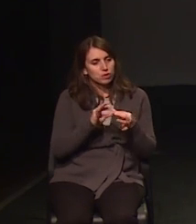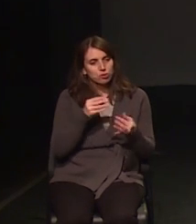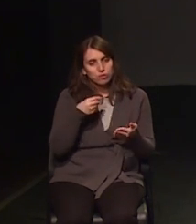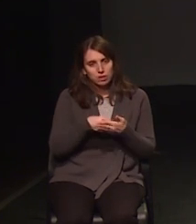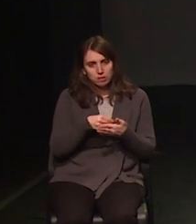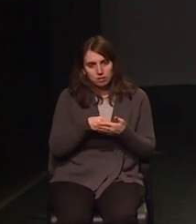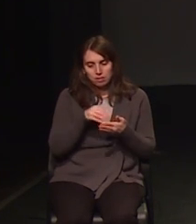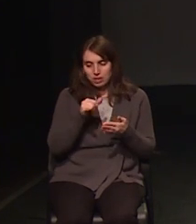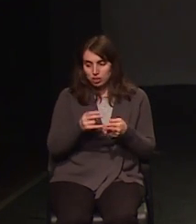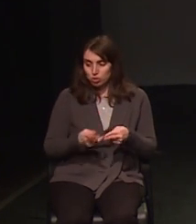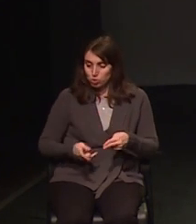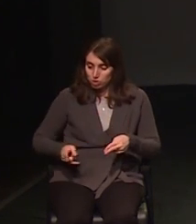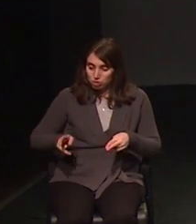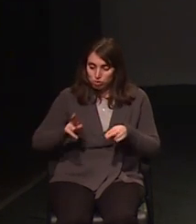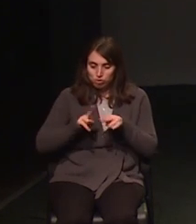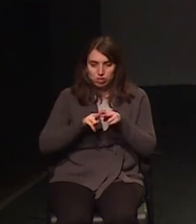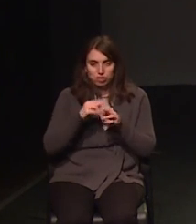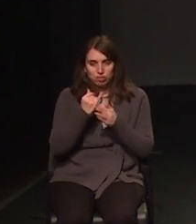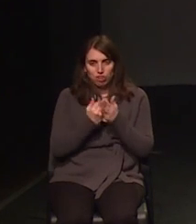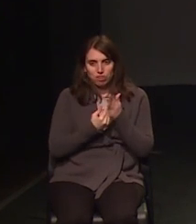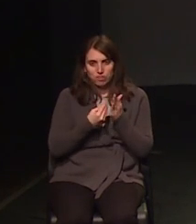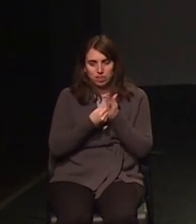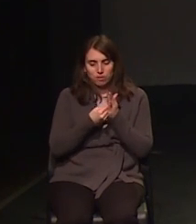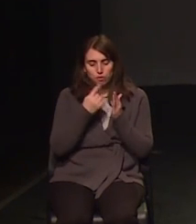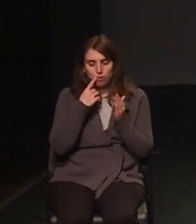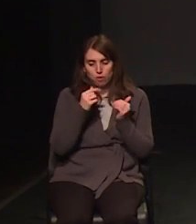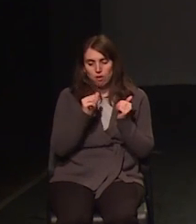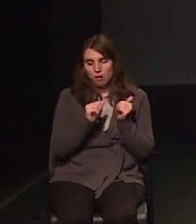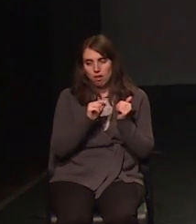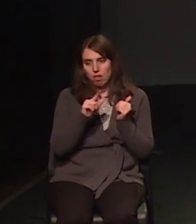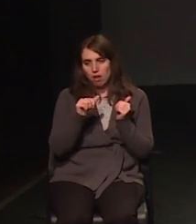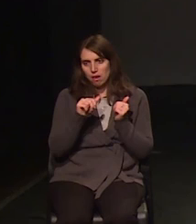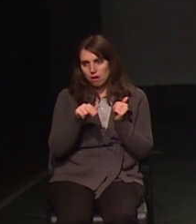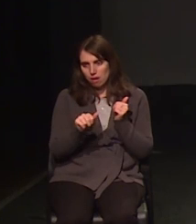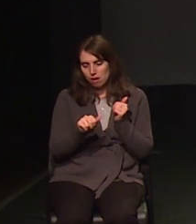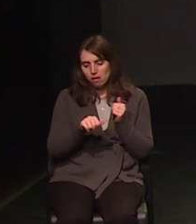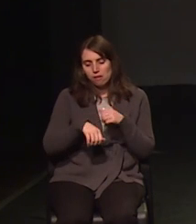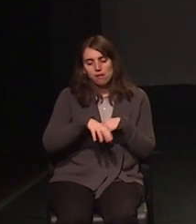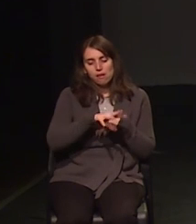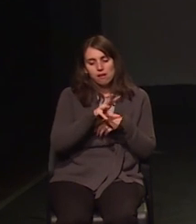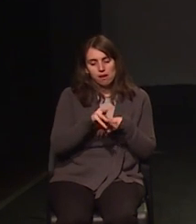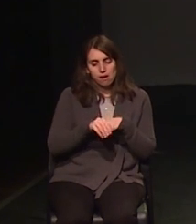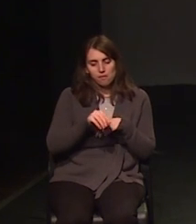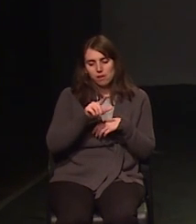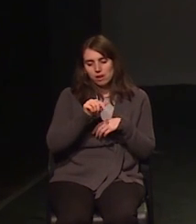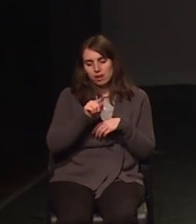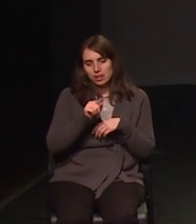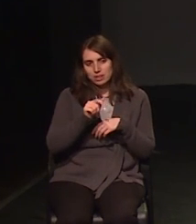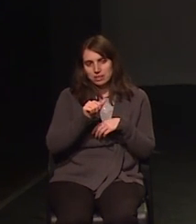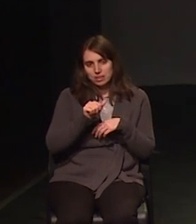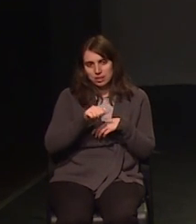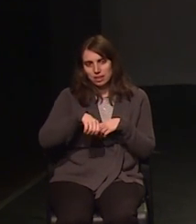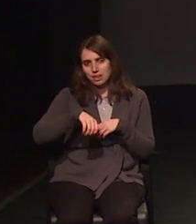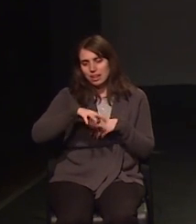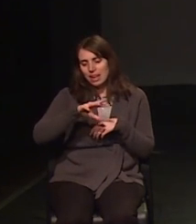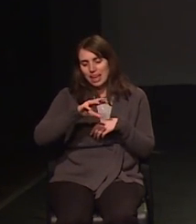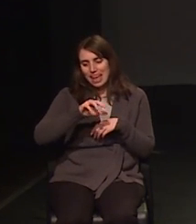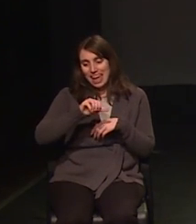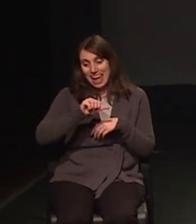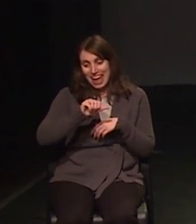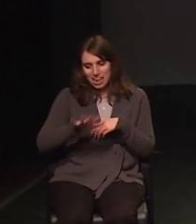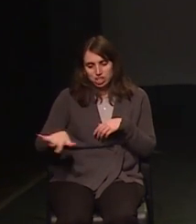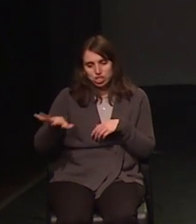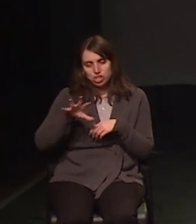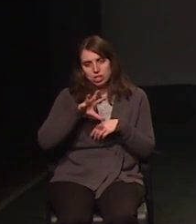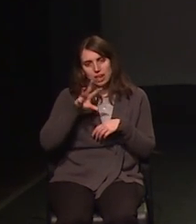increase arts funding for ALANA, which you've heard a lot today, African, Latinx, Asian, Arab, and Native American artists,